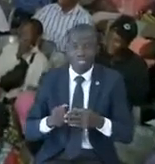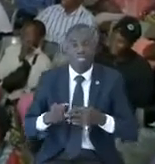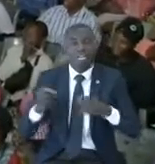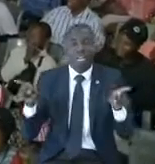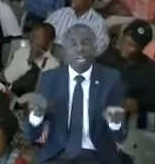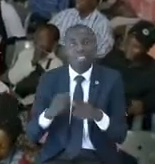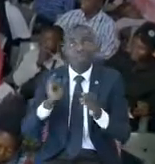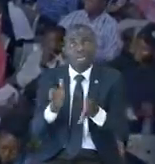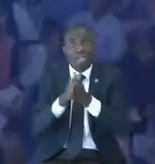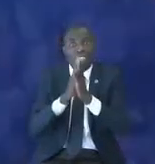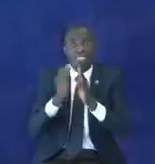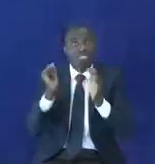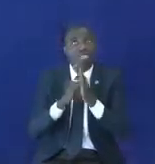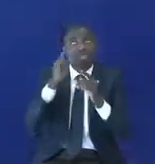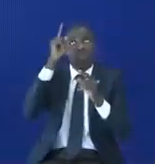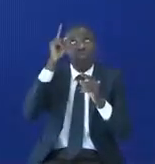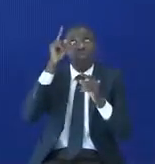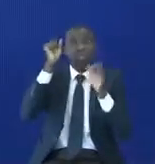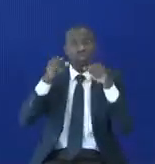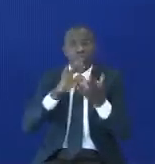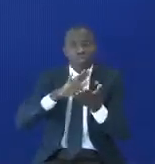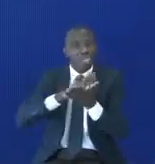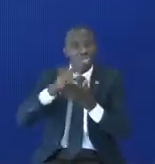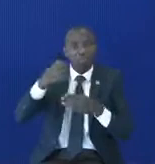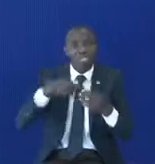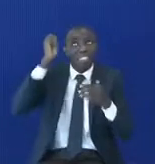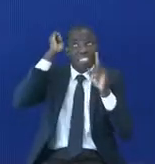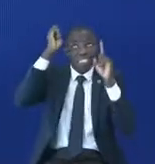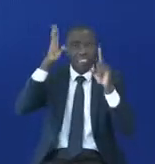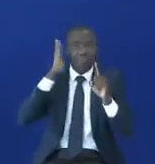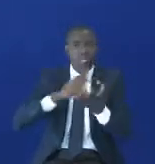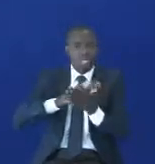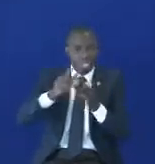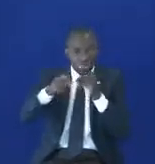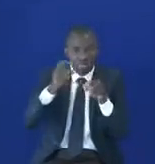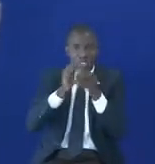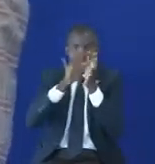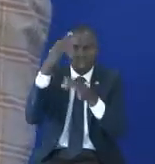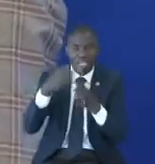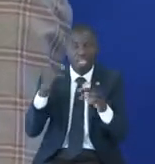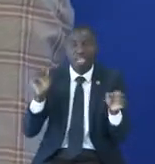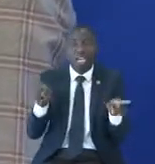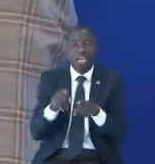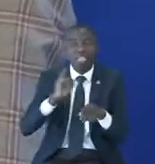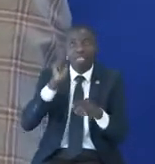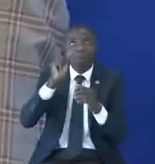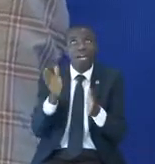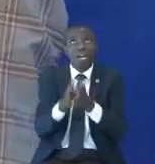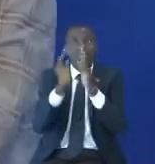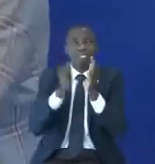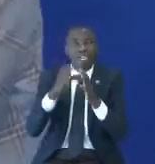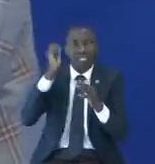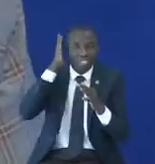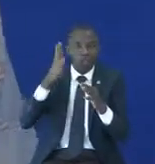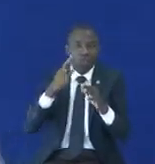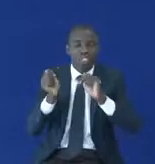asking that you cleanse me, it will cleanse you. As you are asking that it will turn your